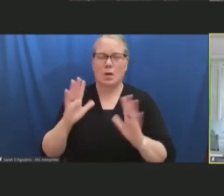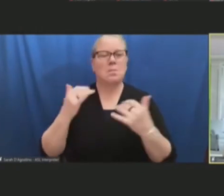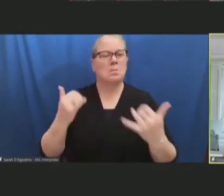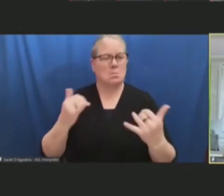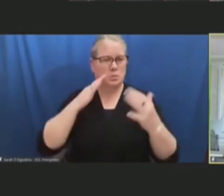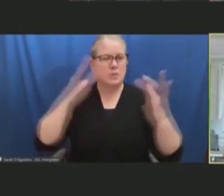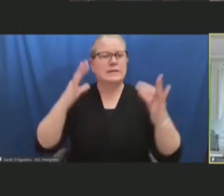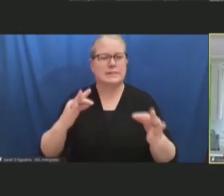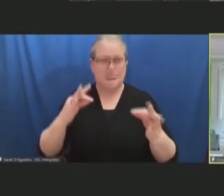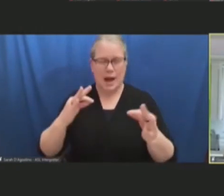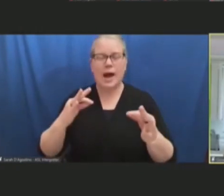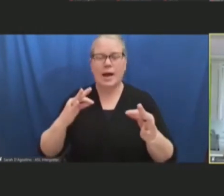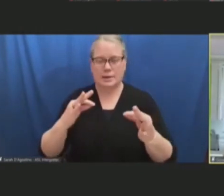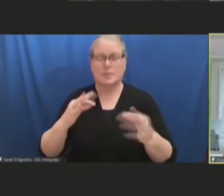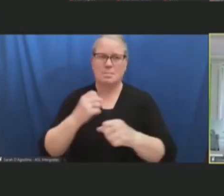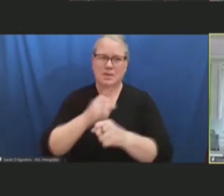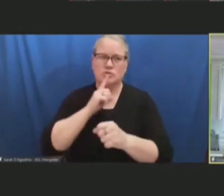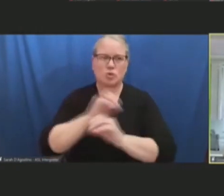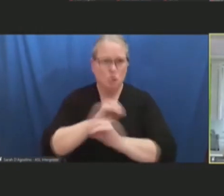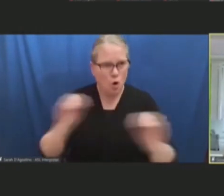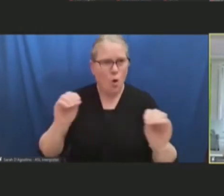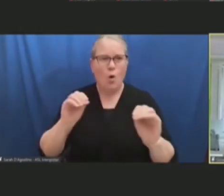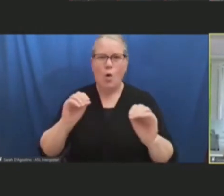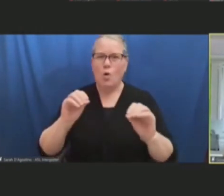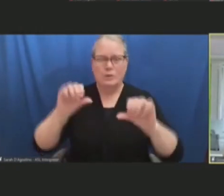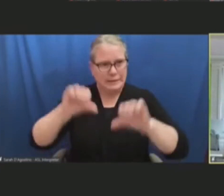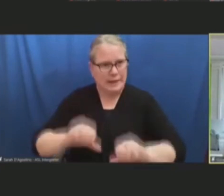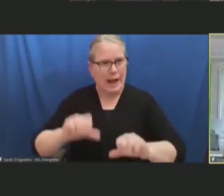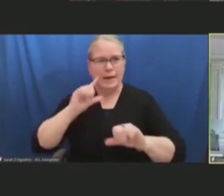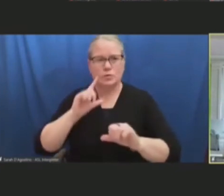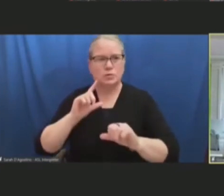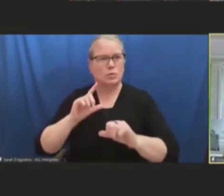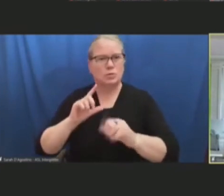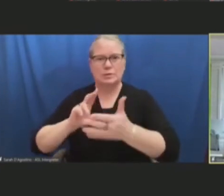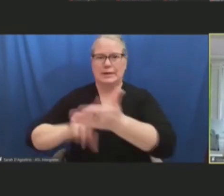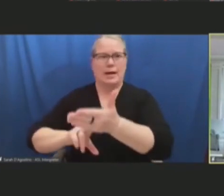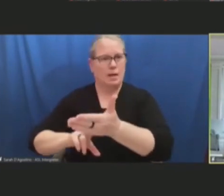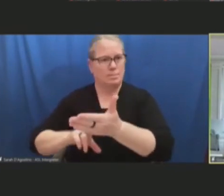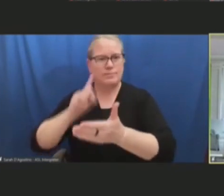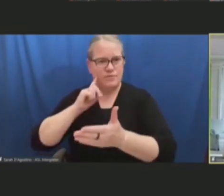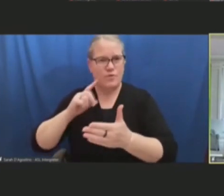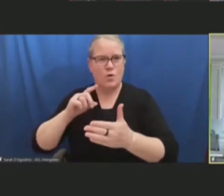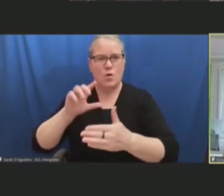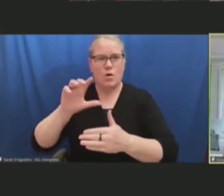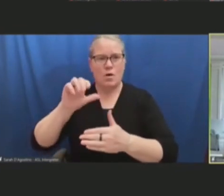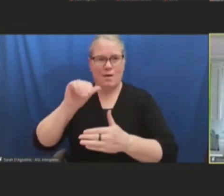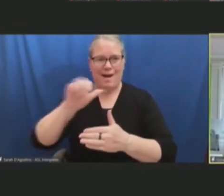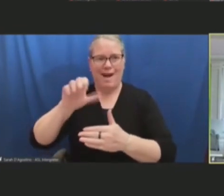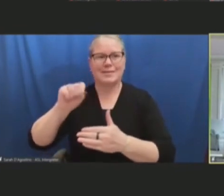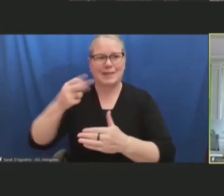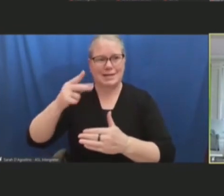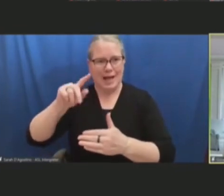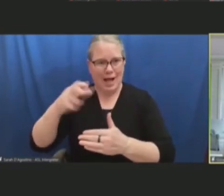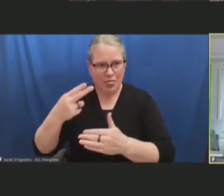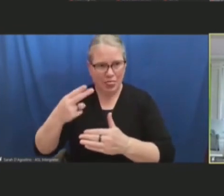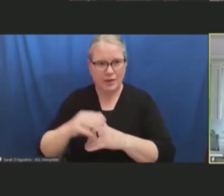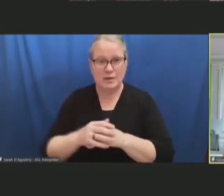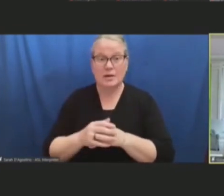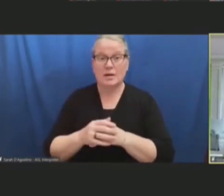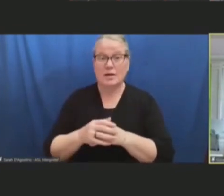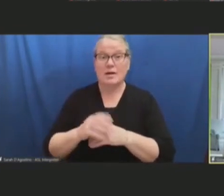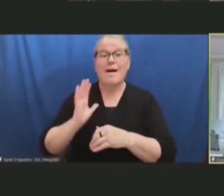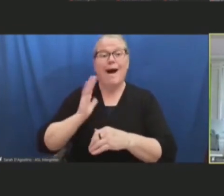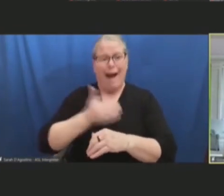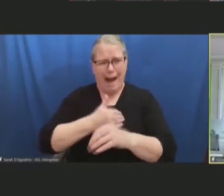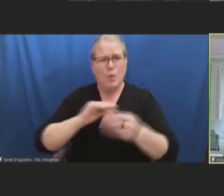opportunity to sign up for Access Health. I can tell you just in passing that our infection rate today